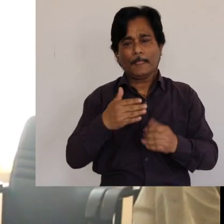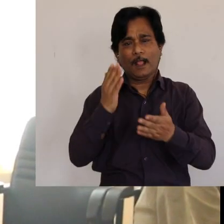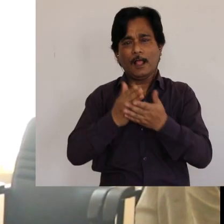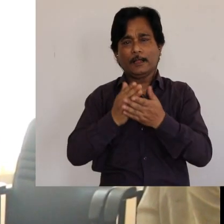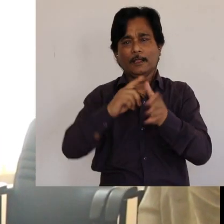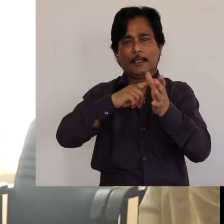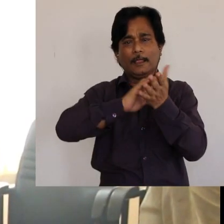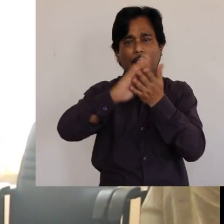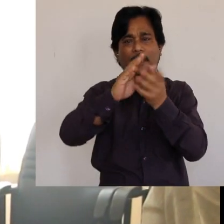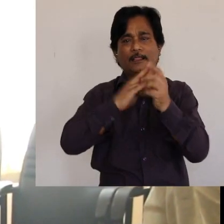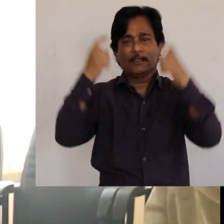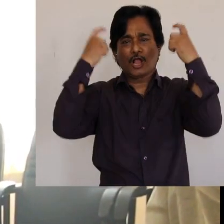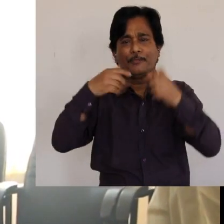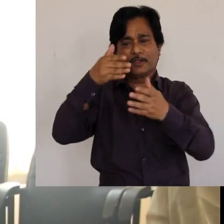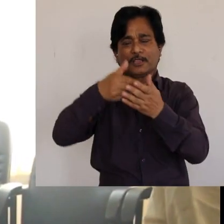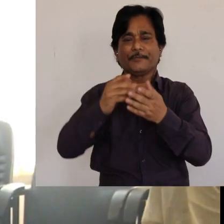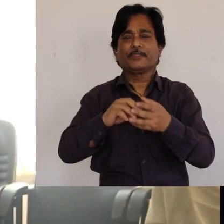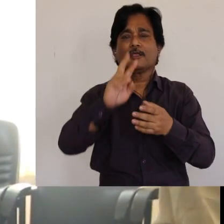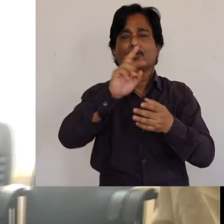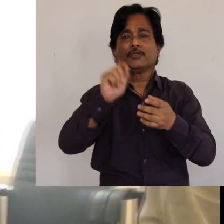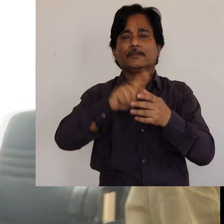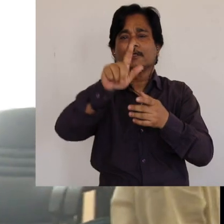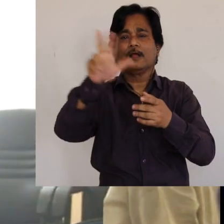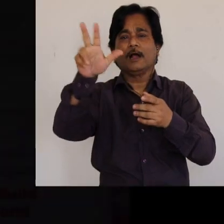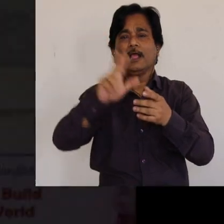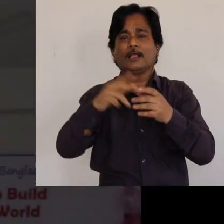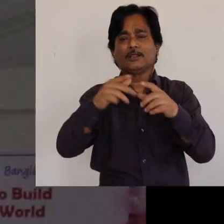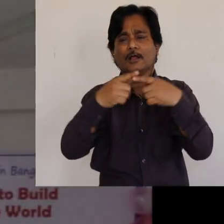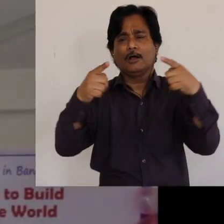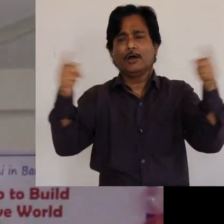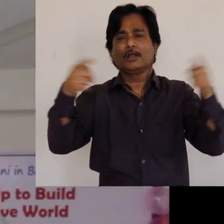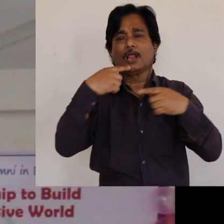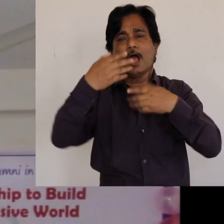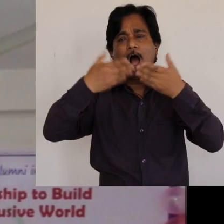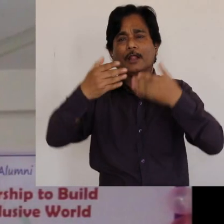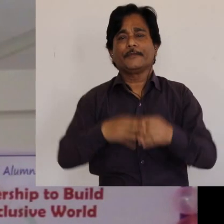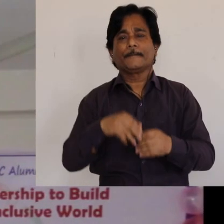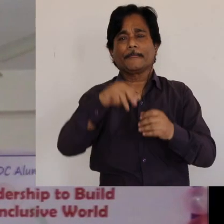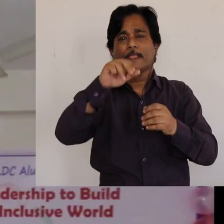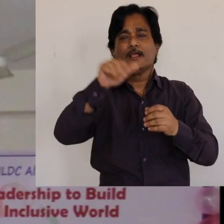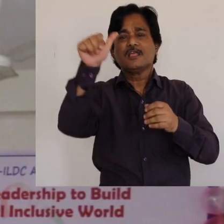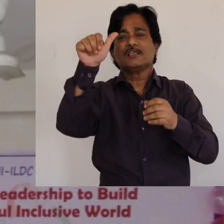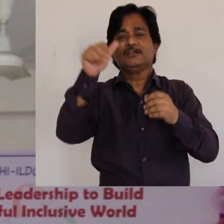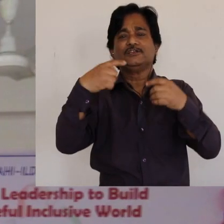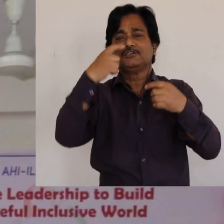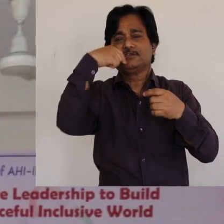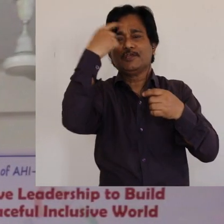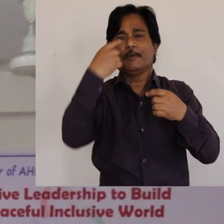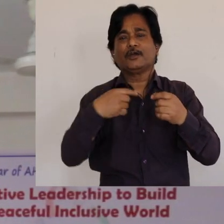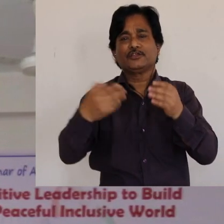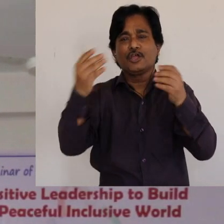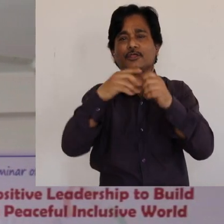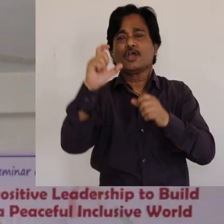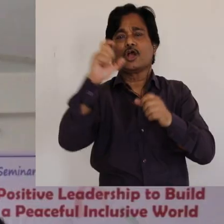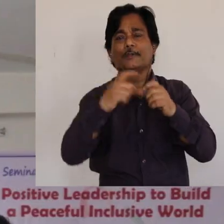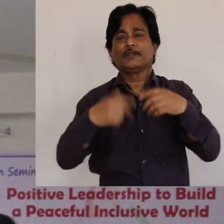At the end of the AHI Reunion Seminar 2018, through an elaborate discussion, a 6-member coordination committee was formed to